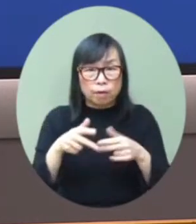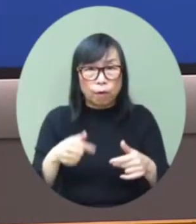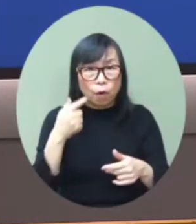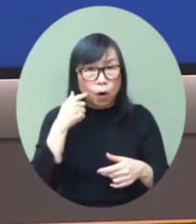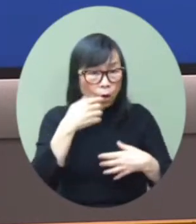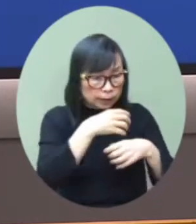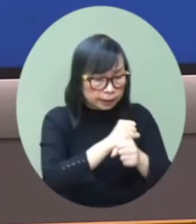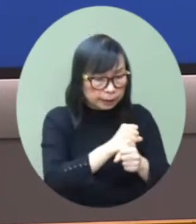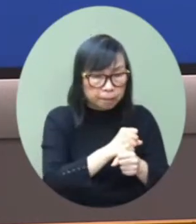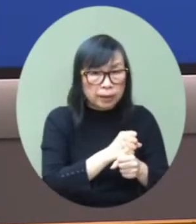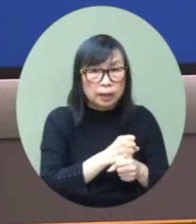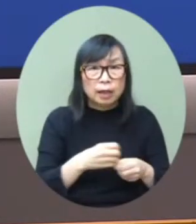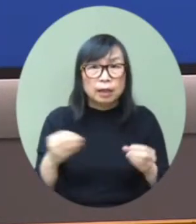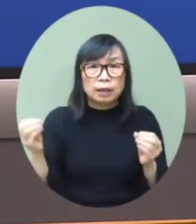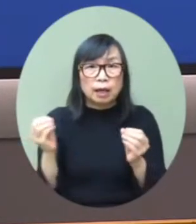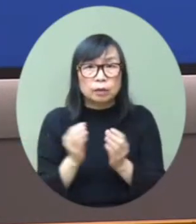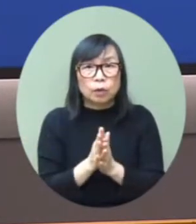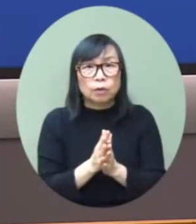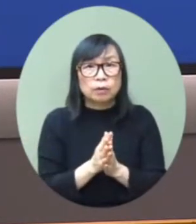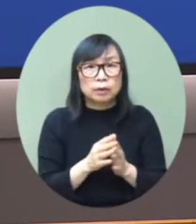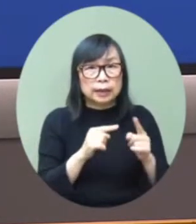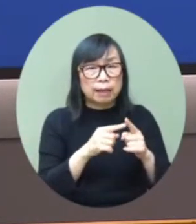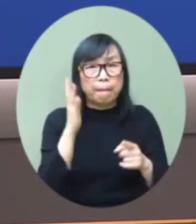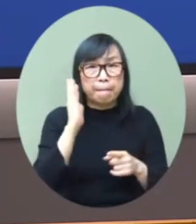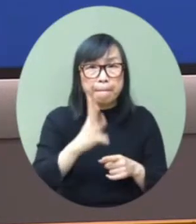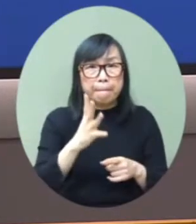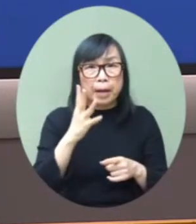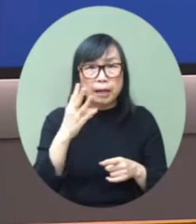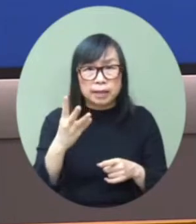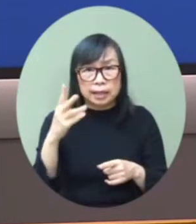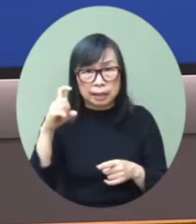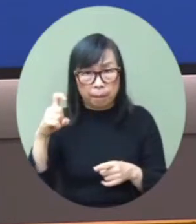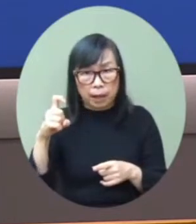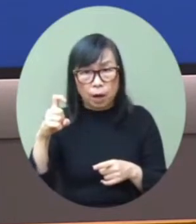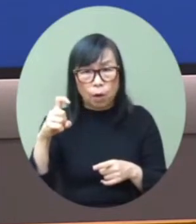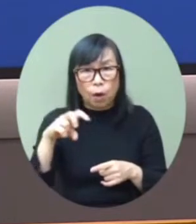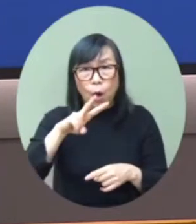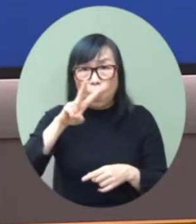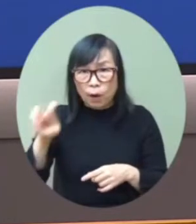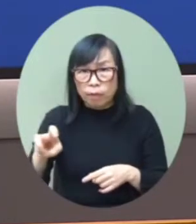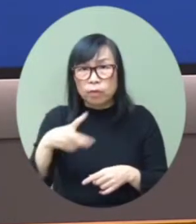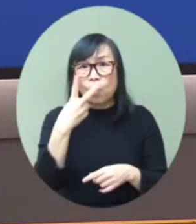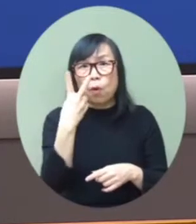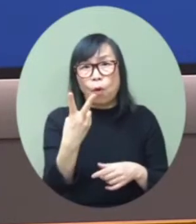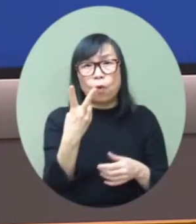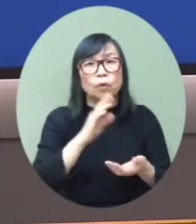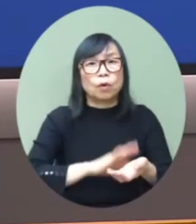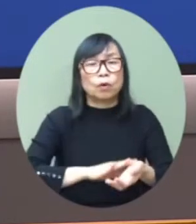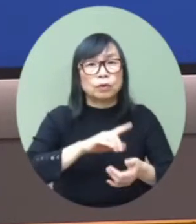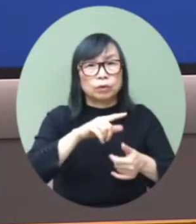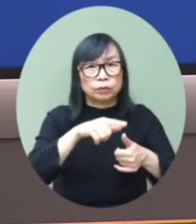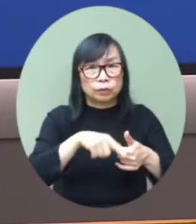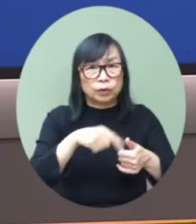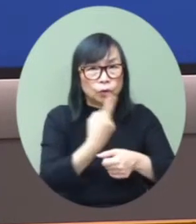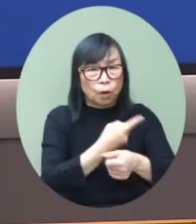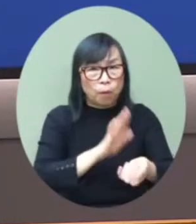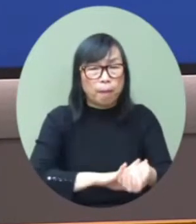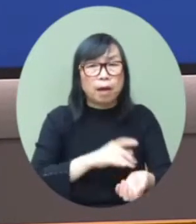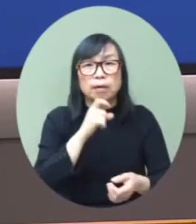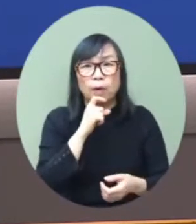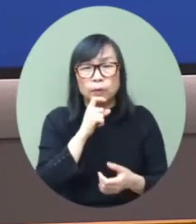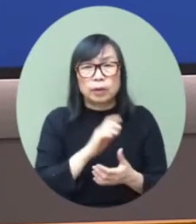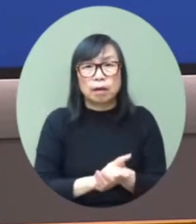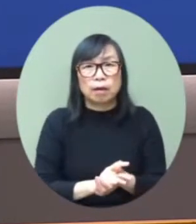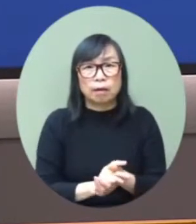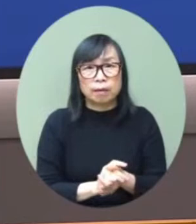have tested 549 residents. We've only identified 2 preliminary positive cases.